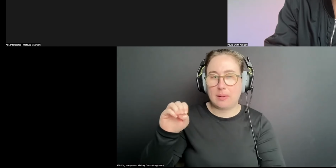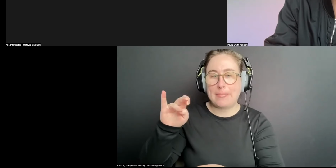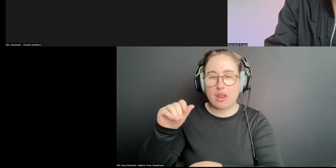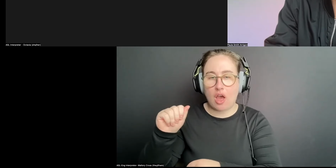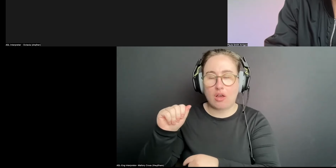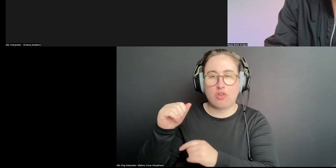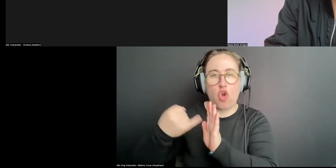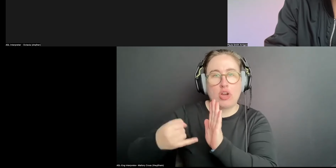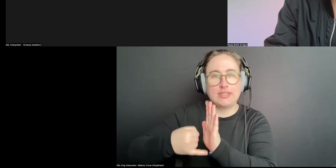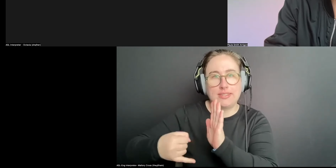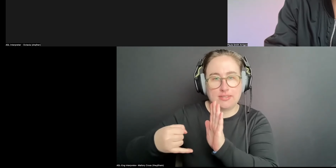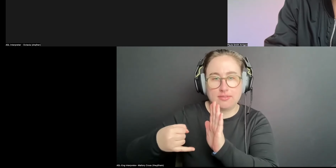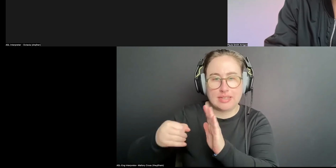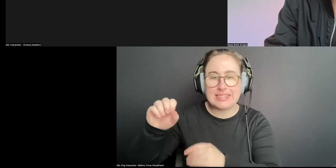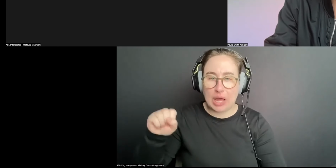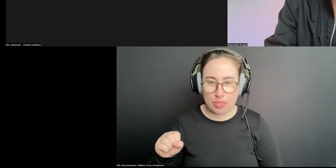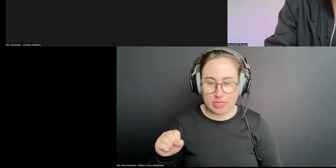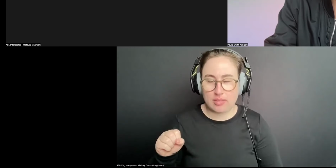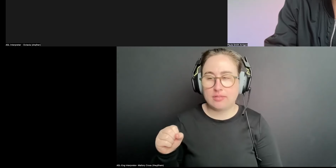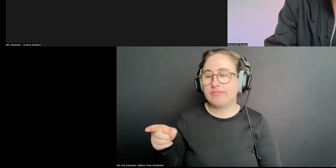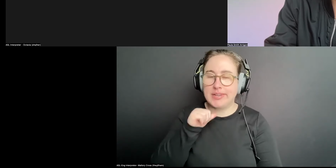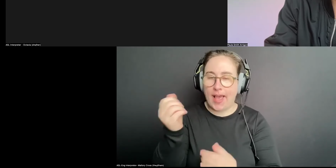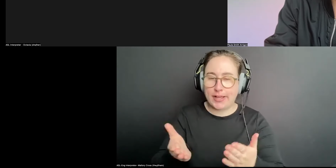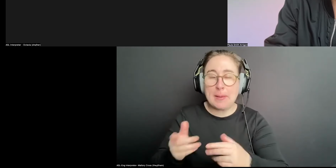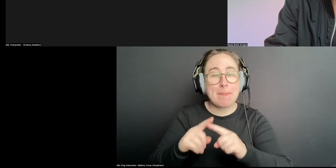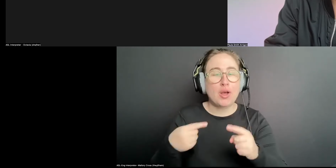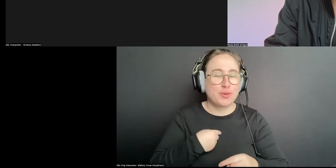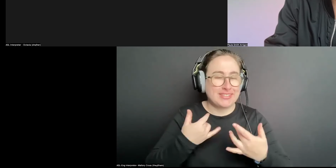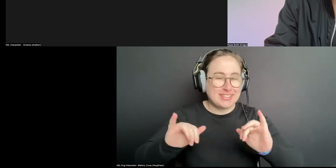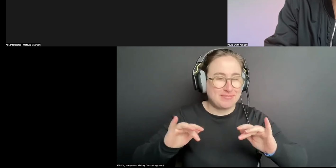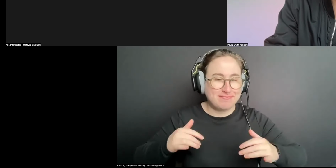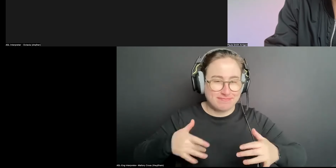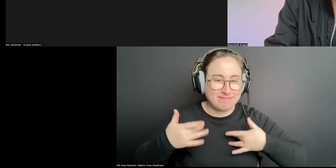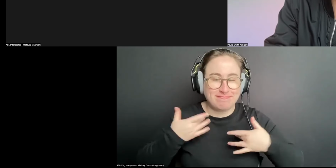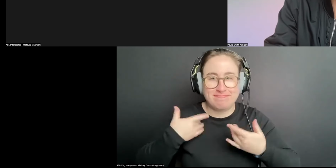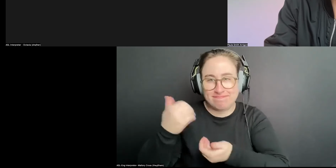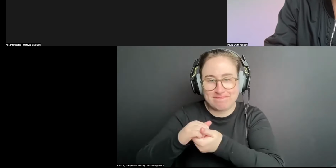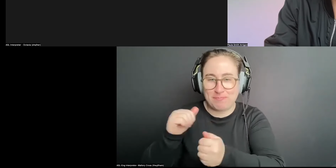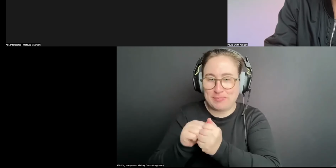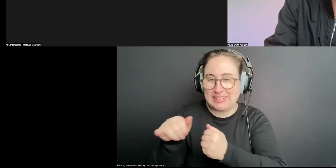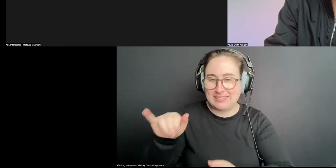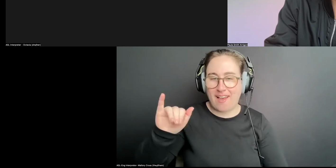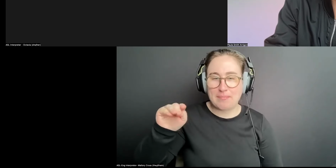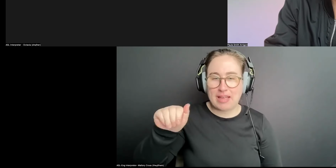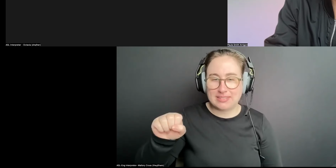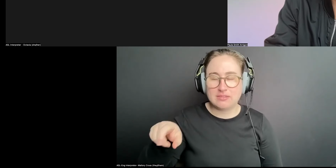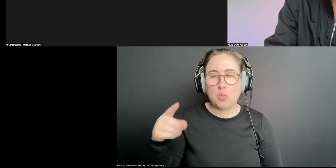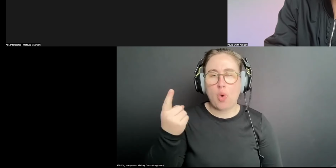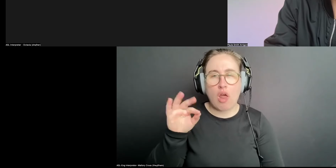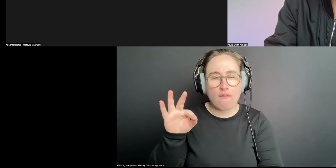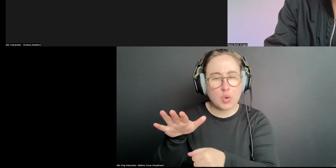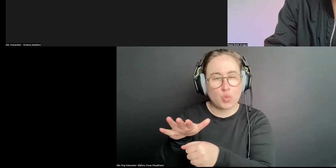is also unable to attend, but we're very excited to be partnering with IMAS, one of the regional